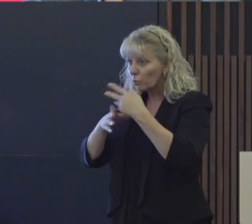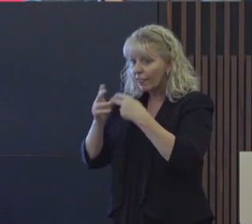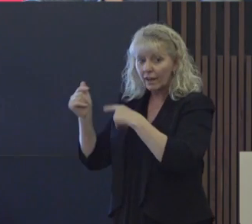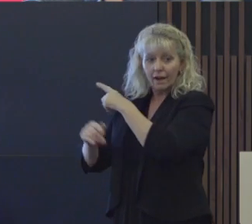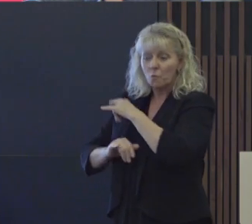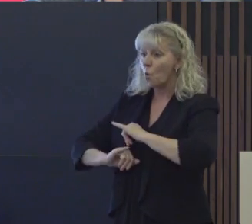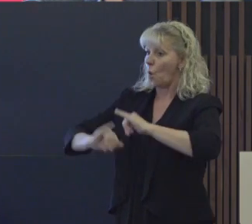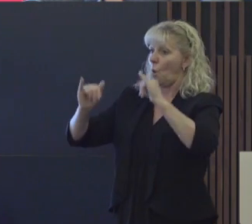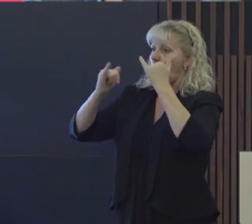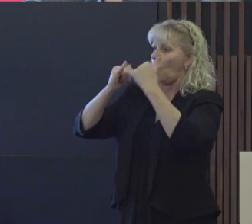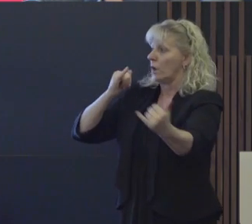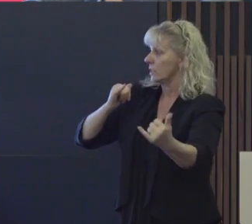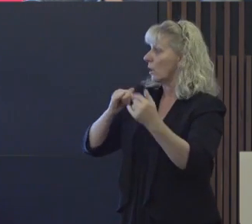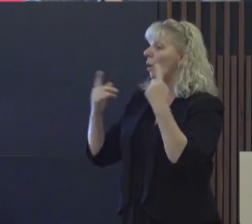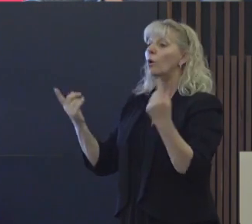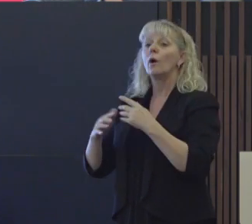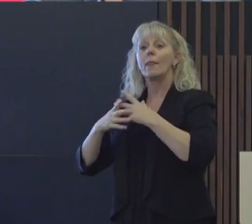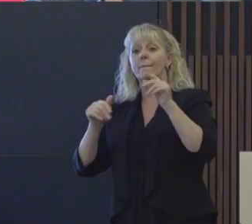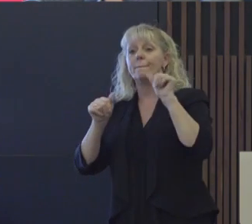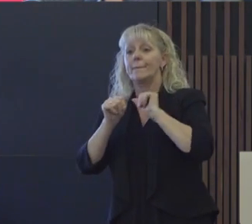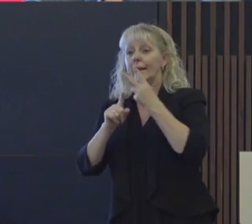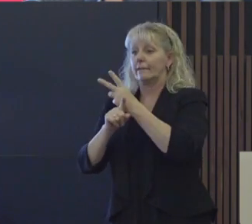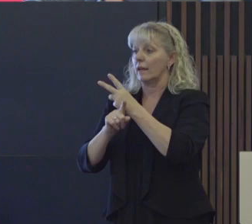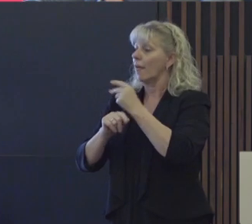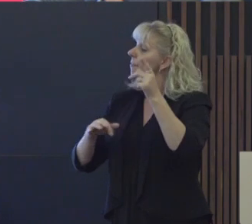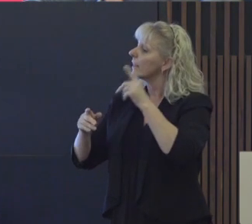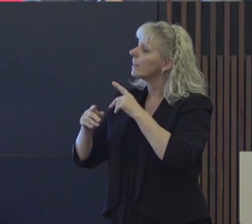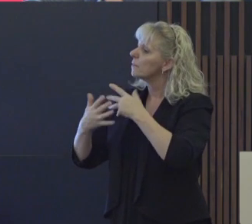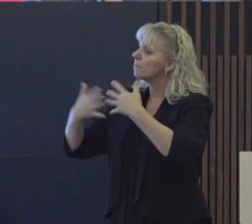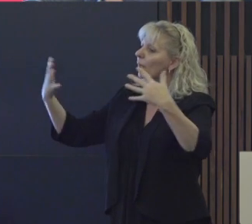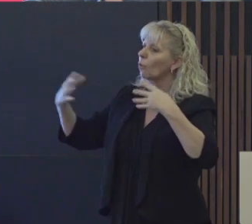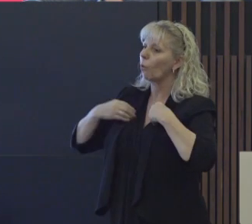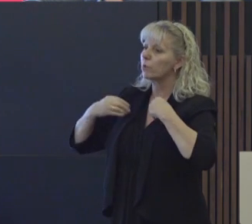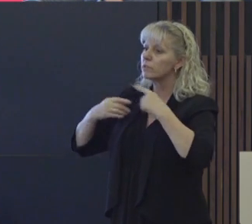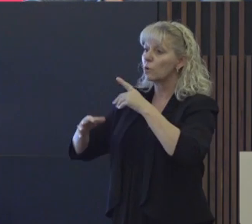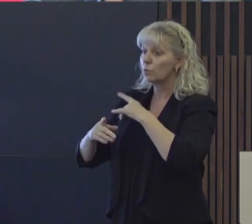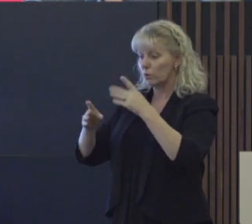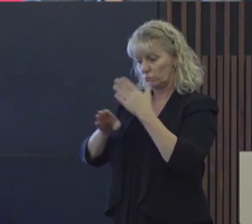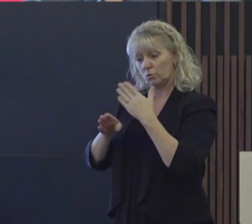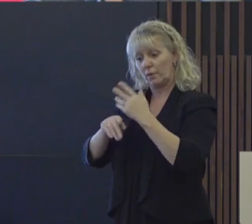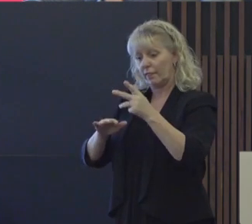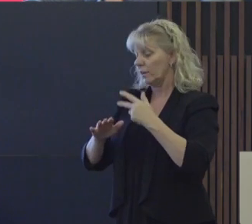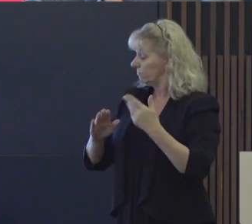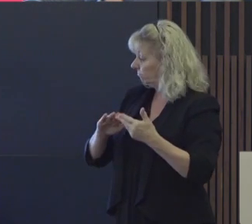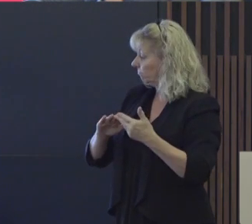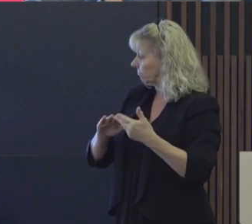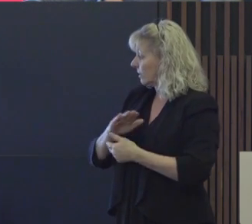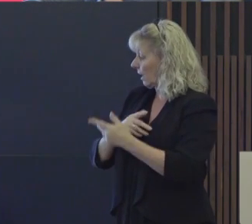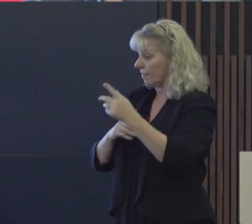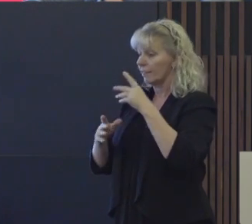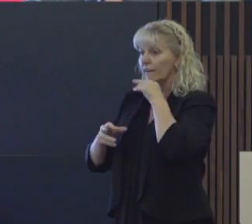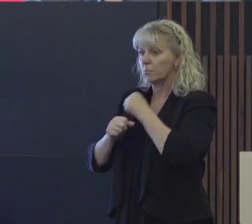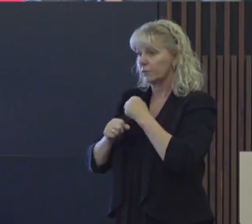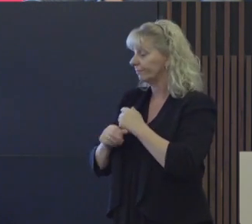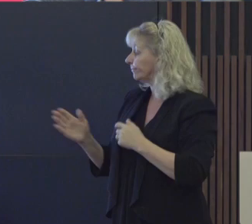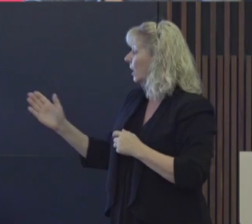people in the big corporates who actually are often better people. I've worked in open employment. I'll give you a